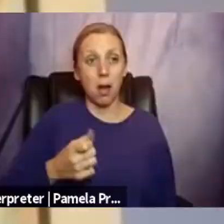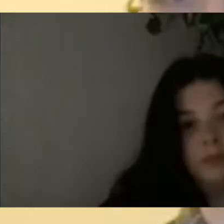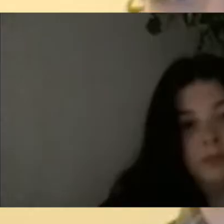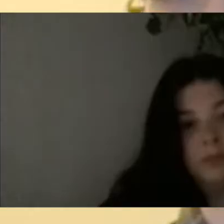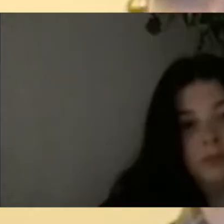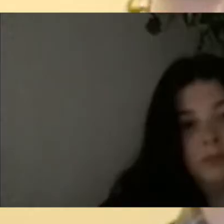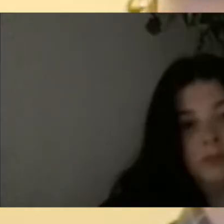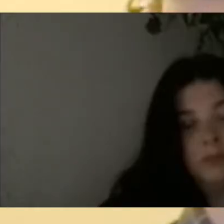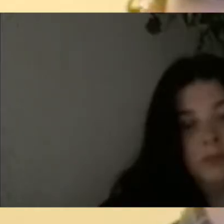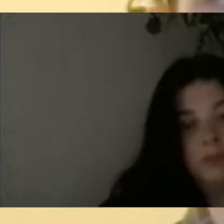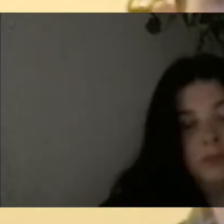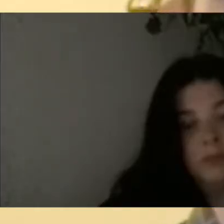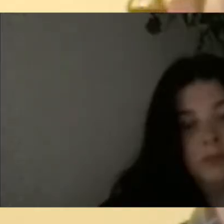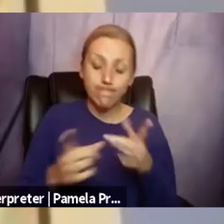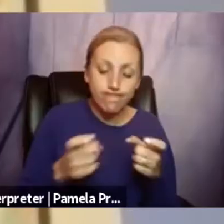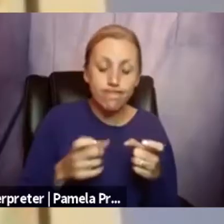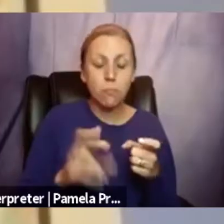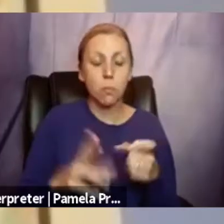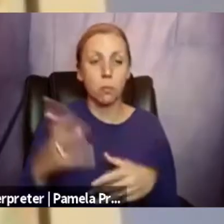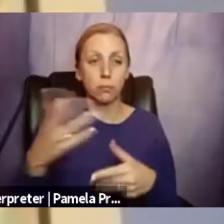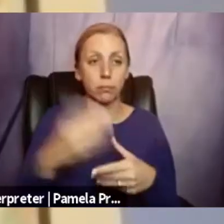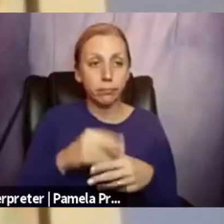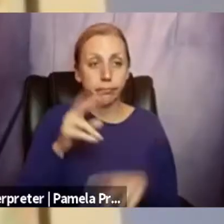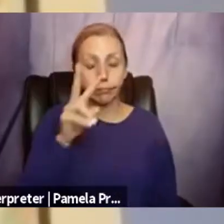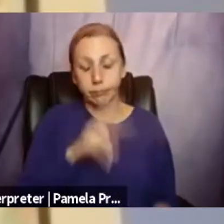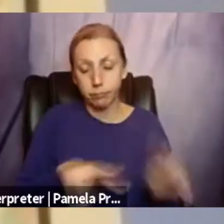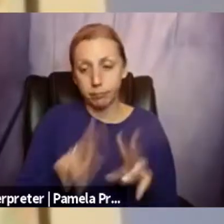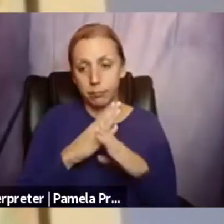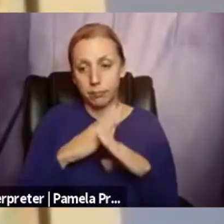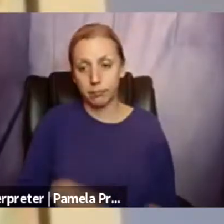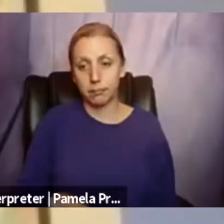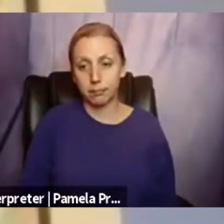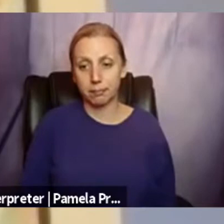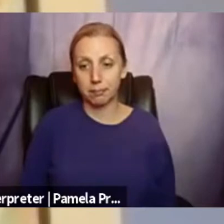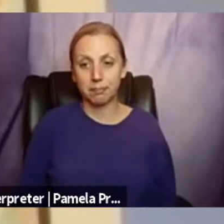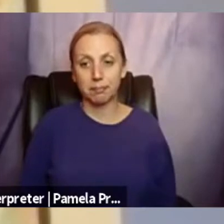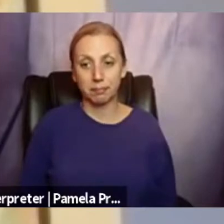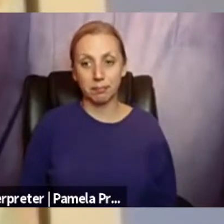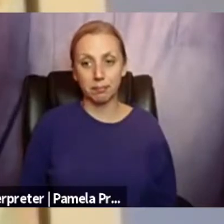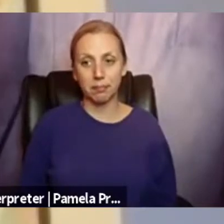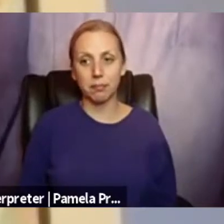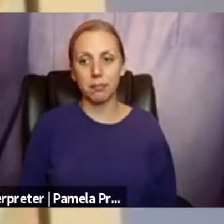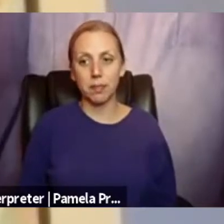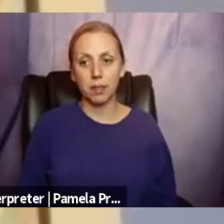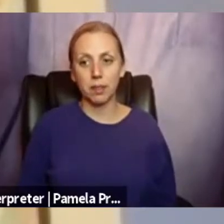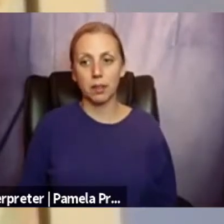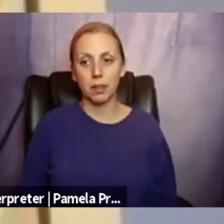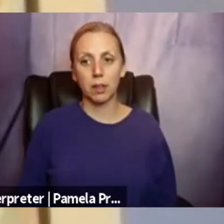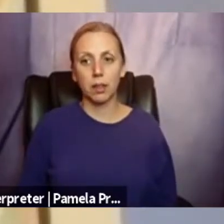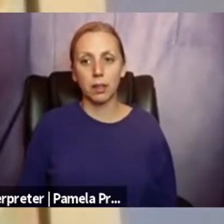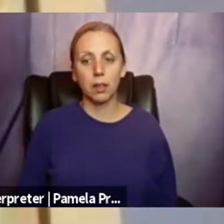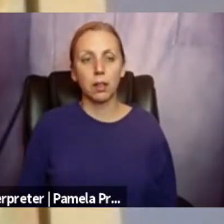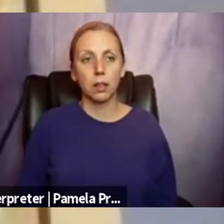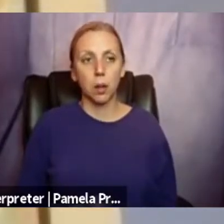participated in or stood by and observed in silence. I invite us to take a final moment of